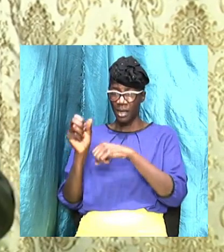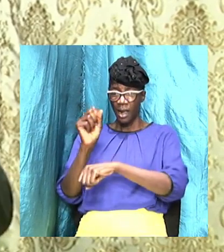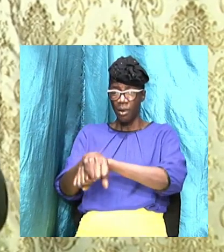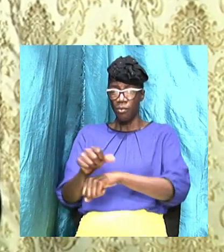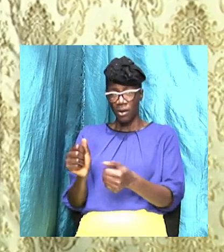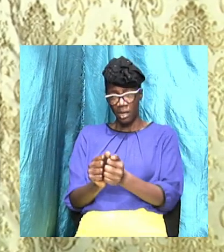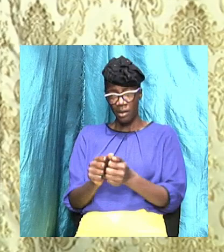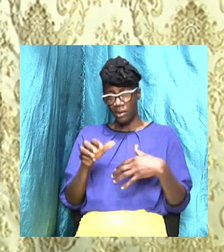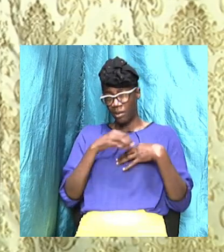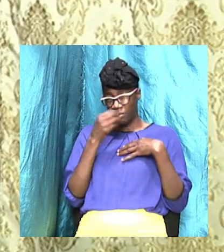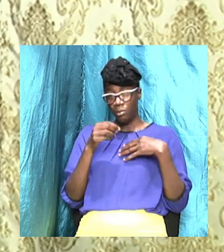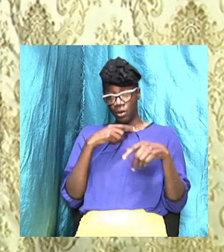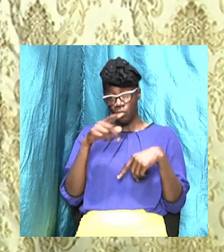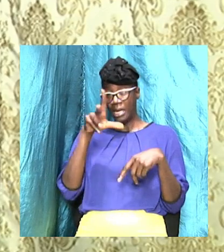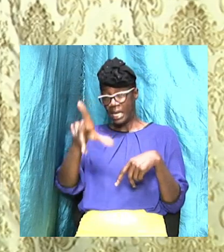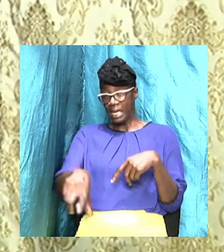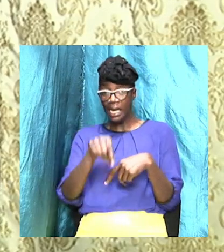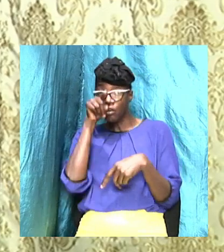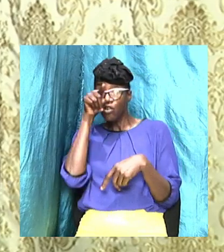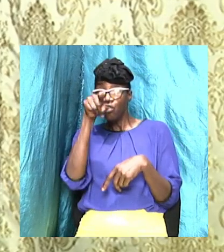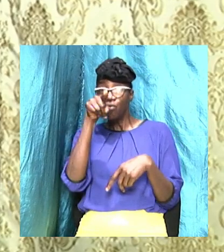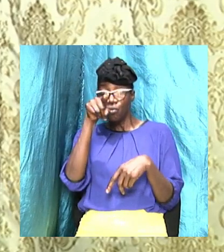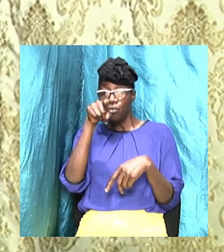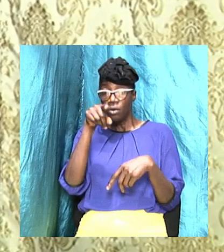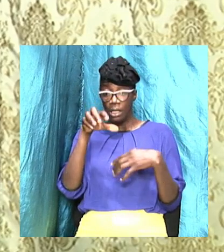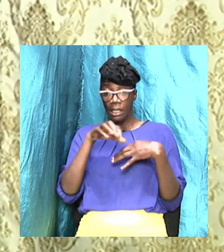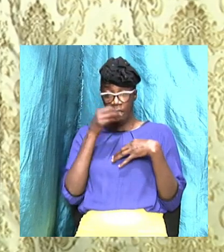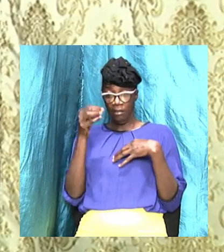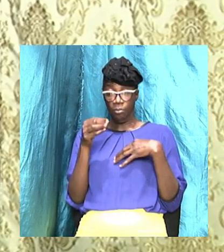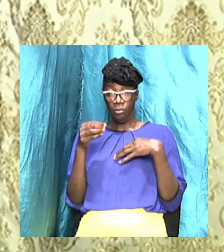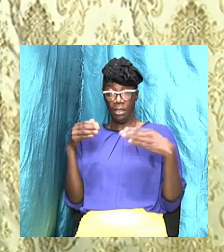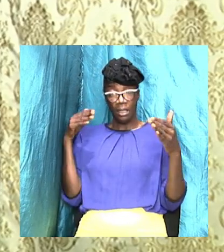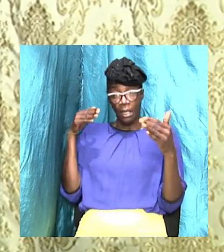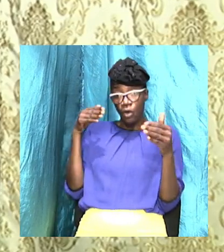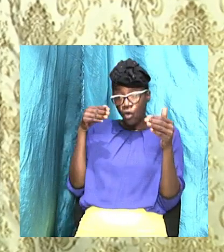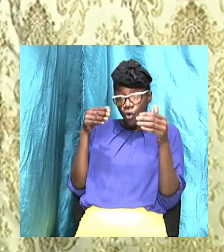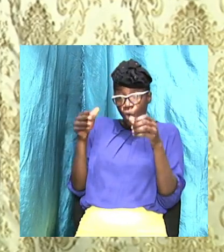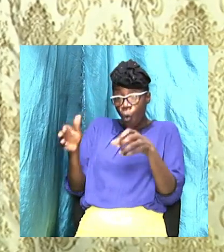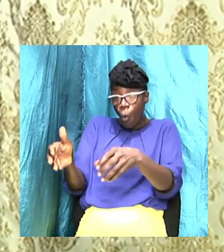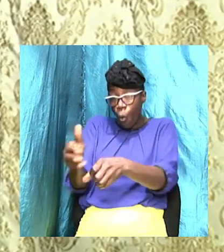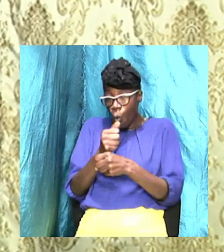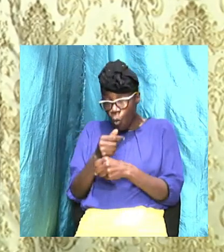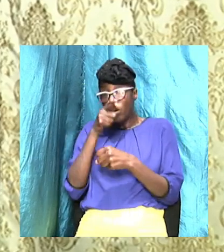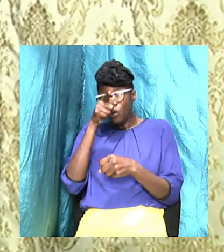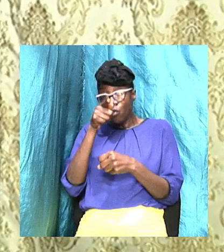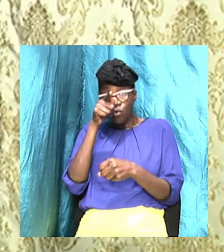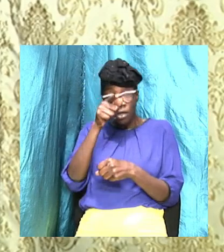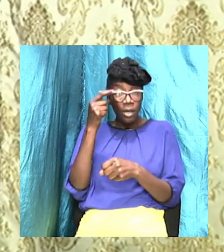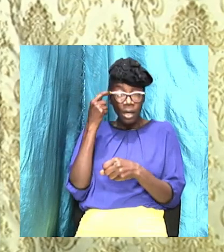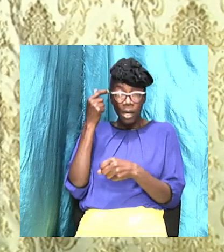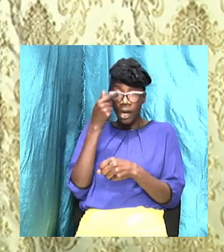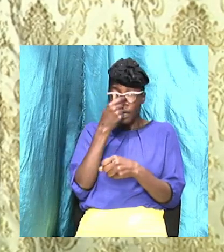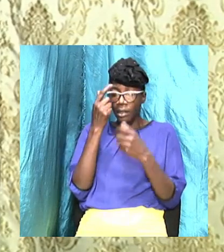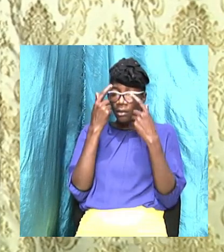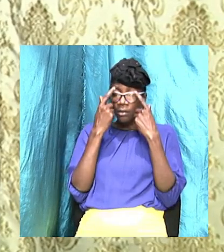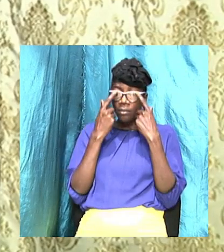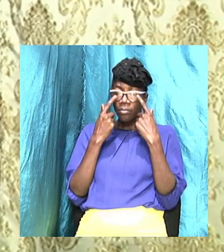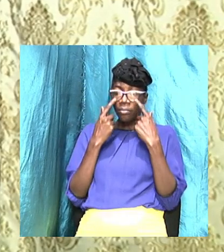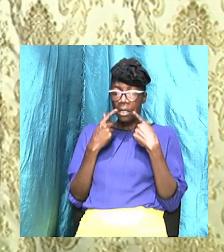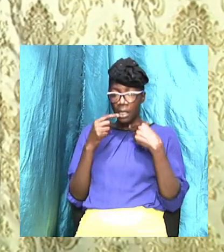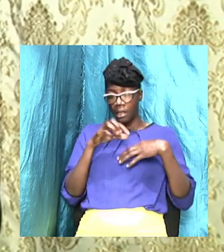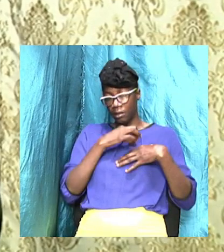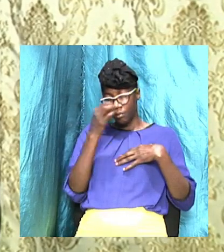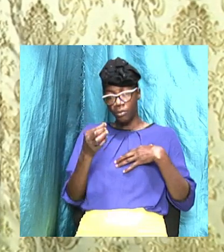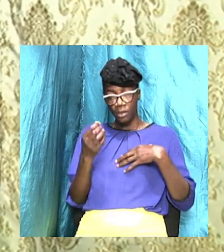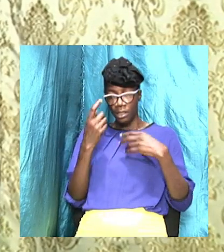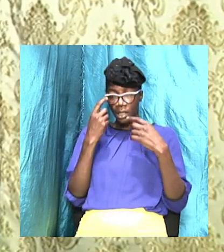spirit, and when they catch you, you know, amen, these spirits come and attach themselves to you. Your eyes are blind. Your spiritual eyes, so to speak,